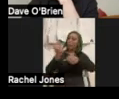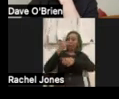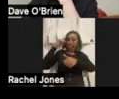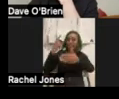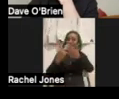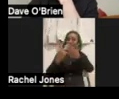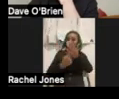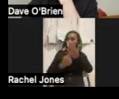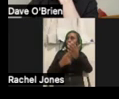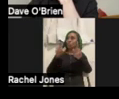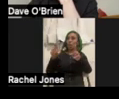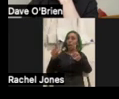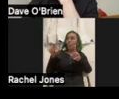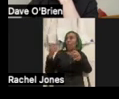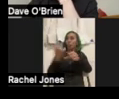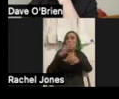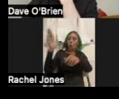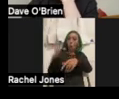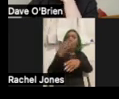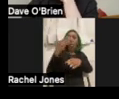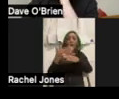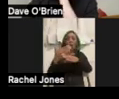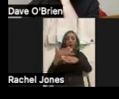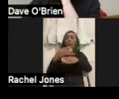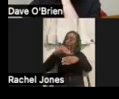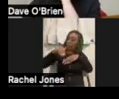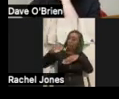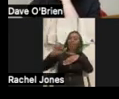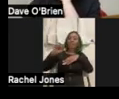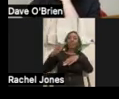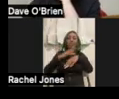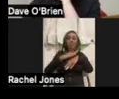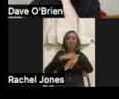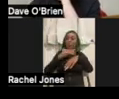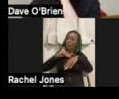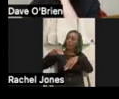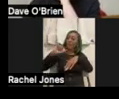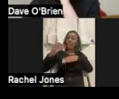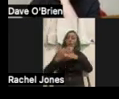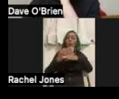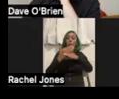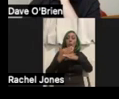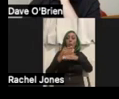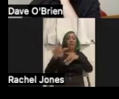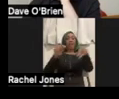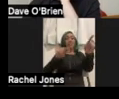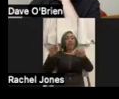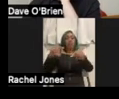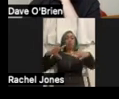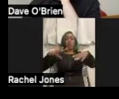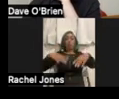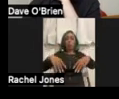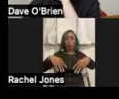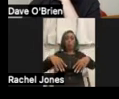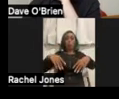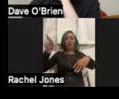work, so that they're remunerated for that work, so that they're not invited so-called into an existing space,